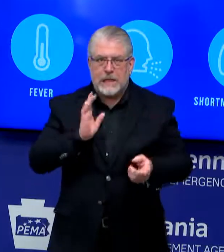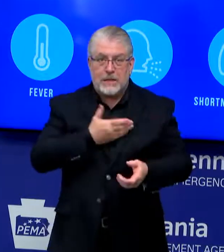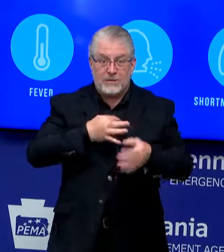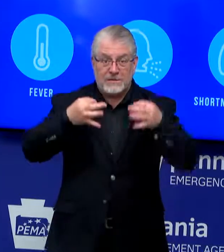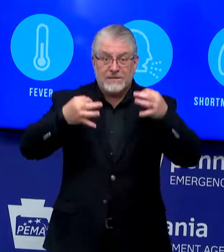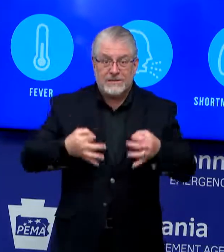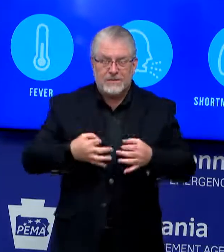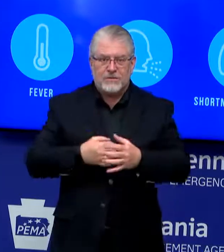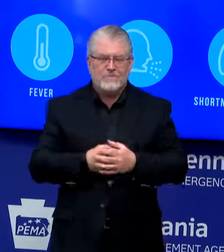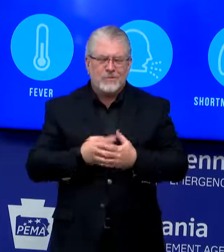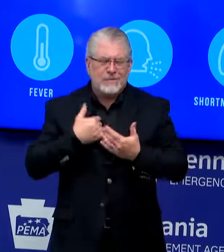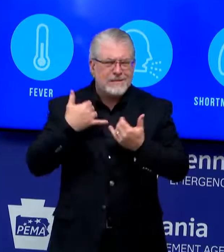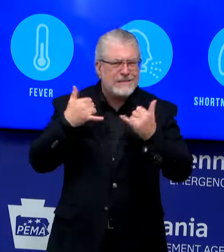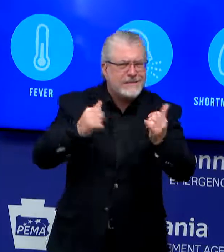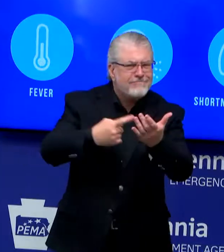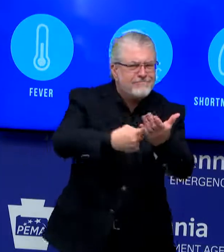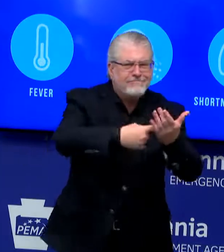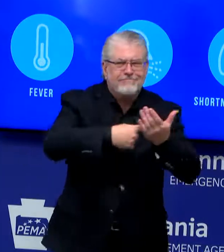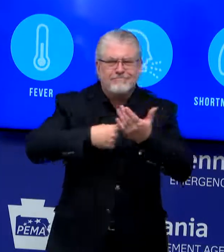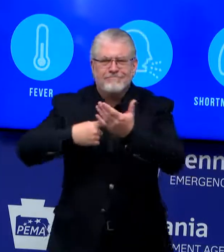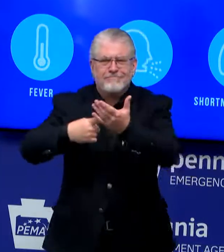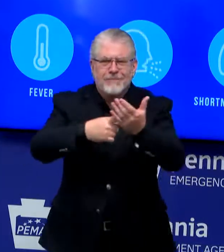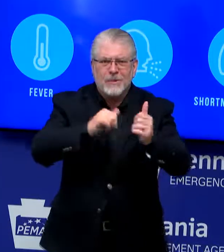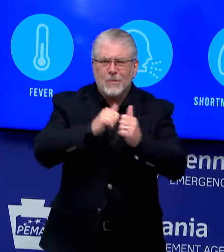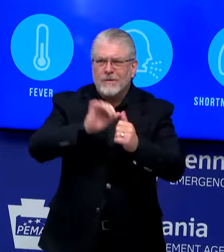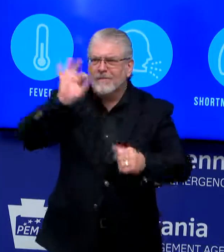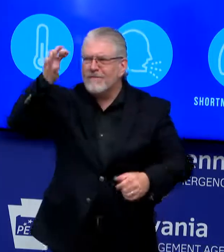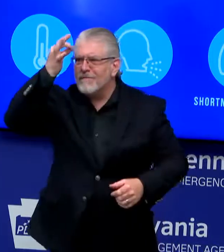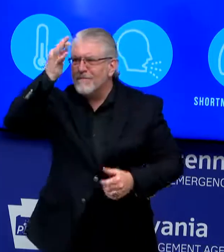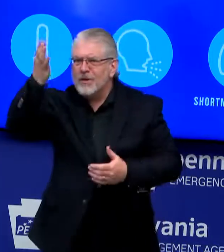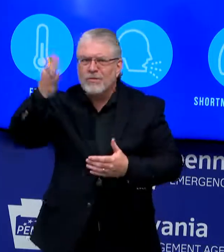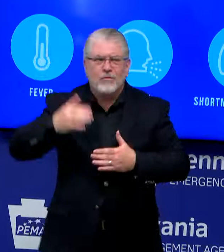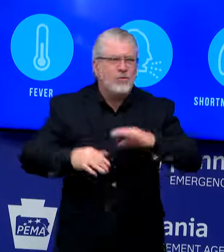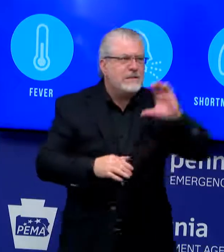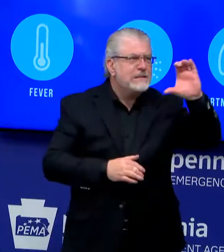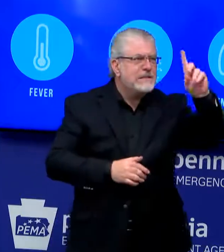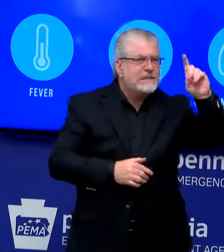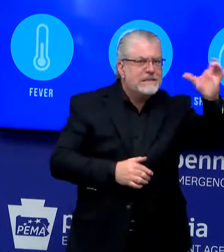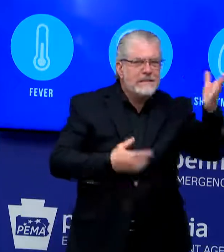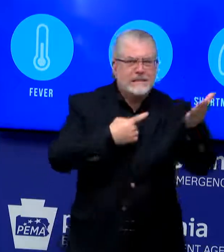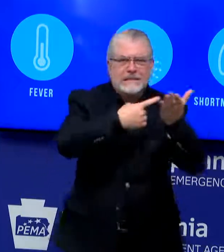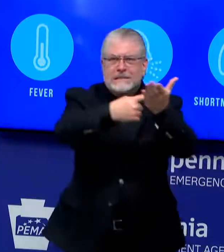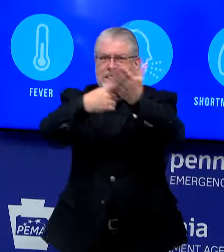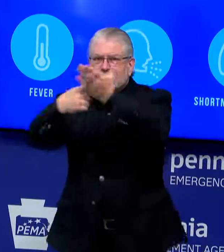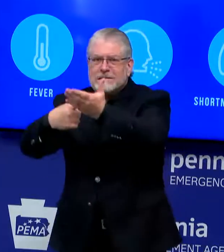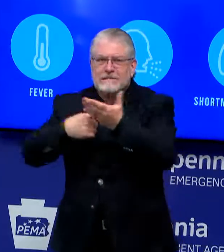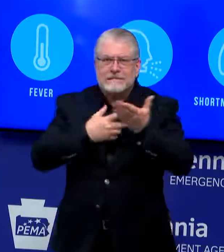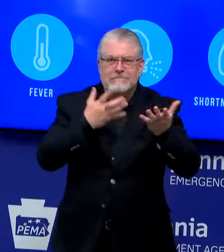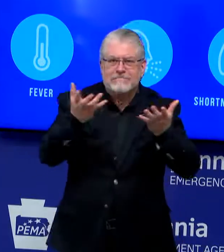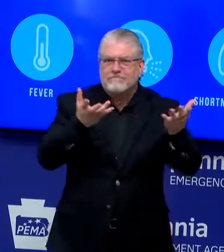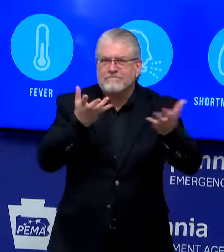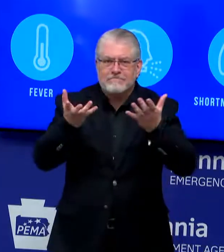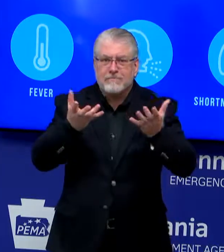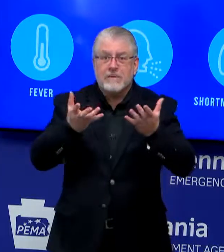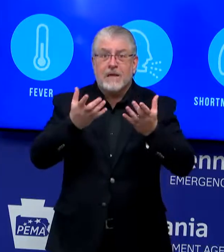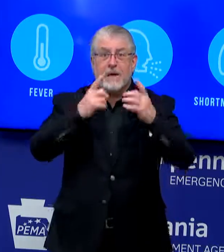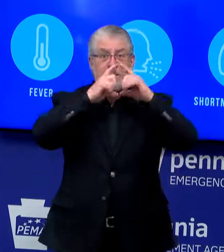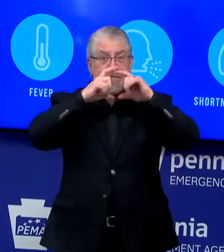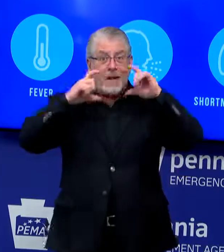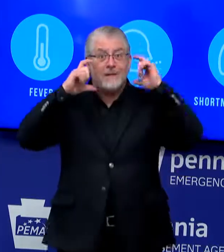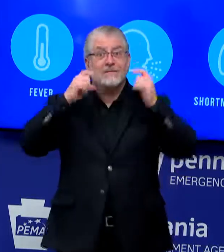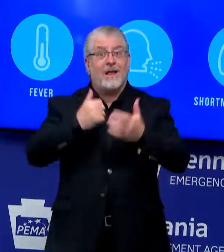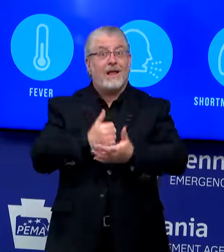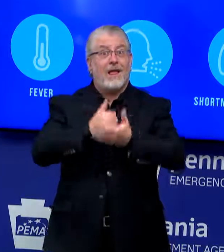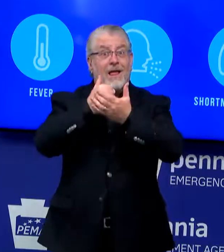not masks are effective in slowing the spread of the virus in the community. First,